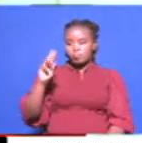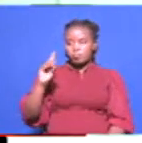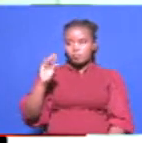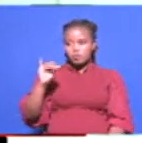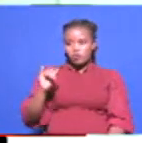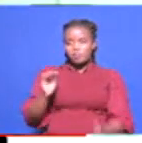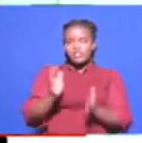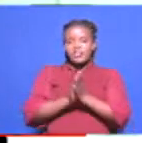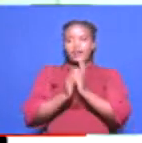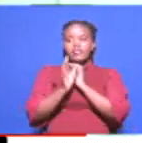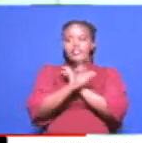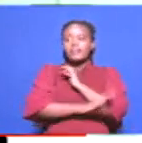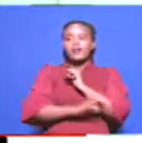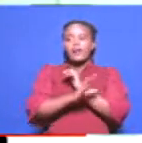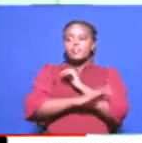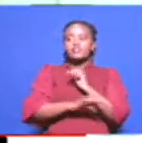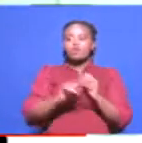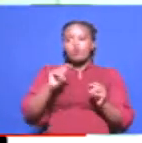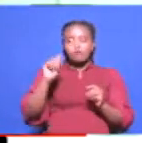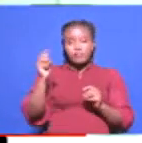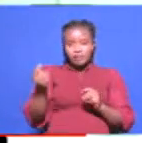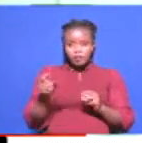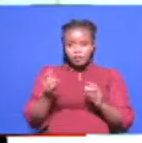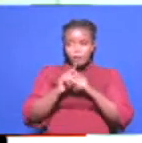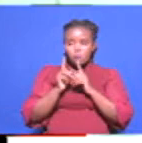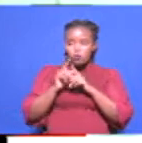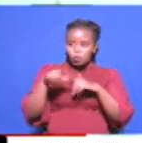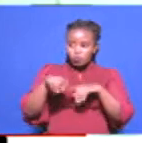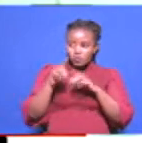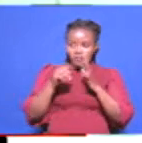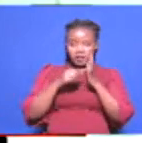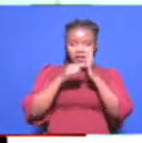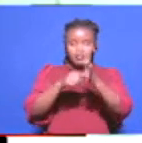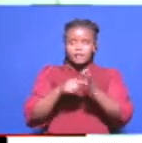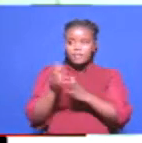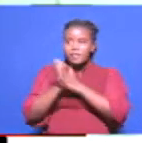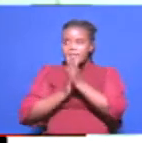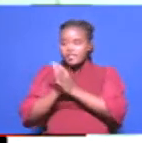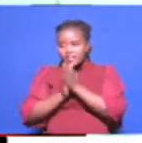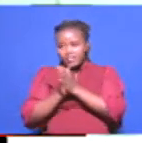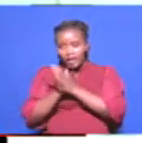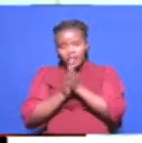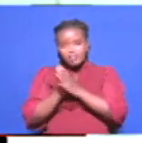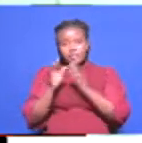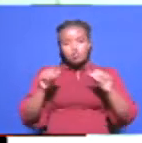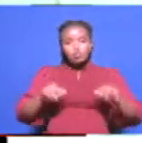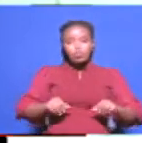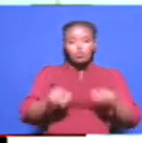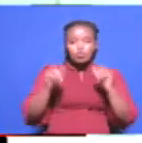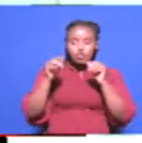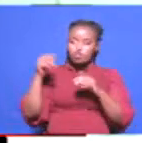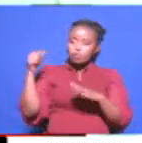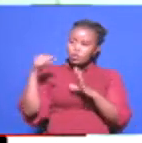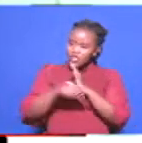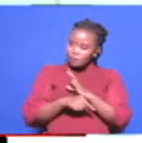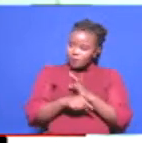of Kenya and express the desire to continue to deepen and expand that relationship